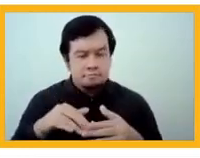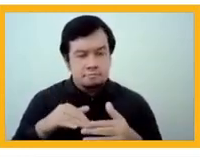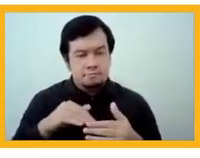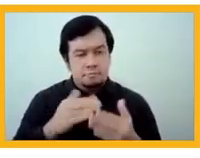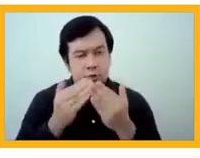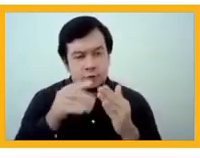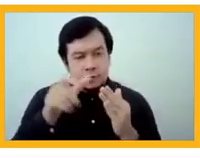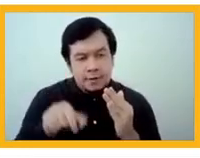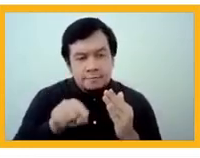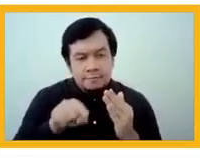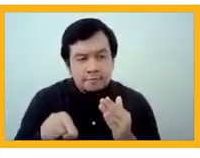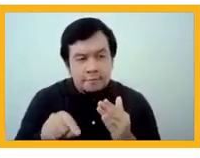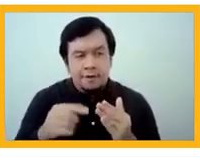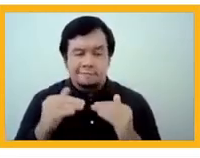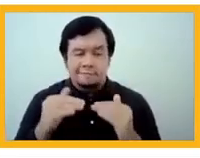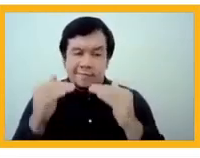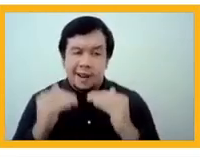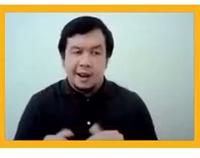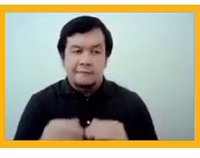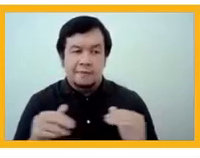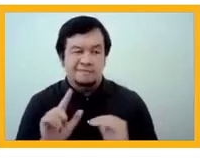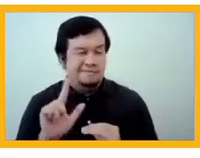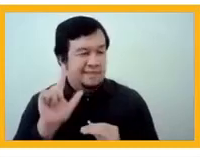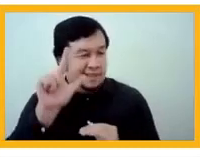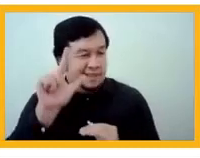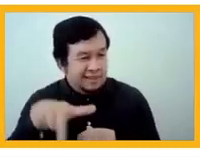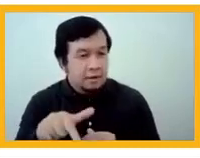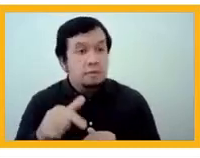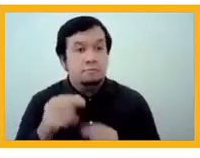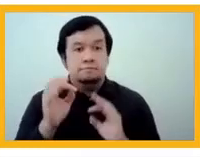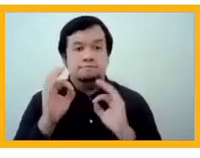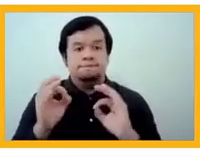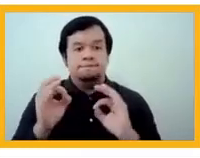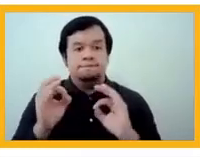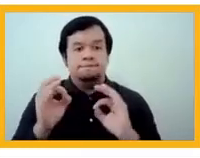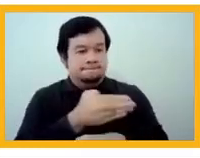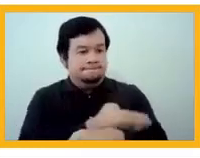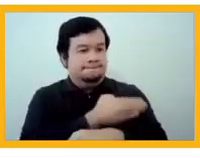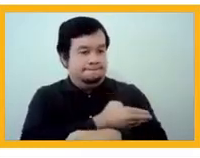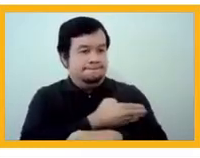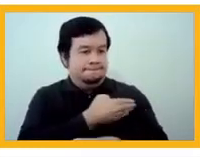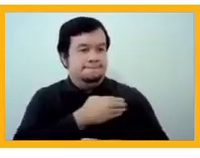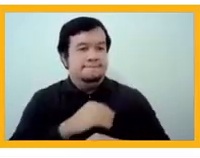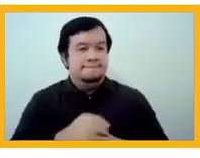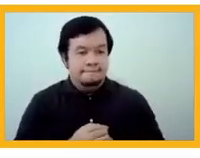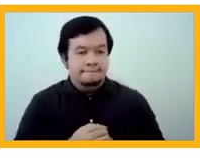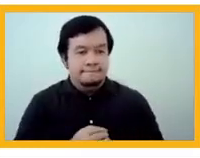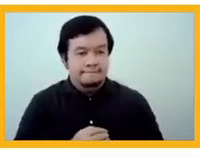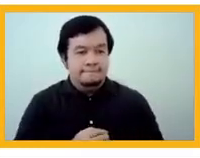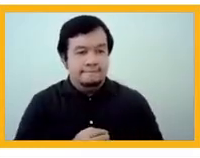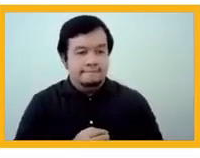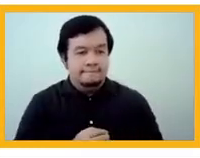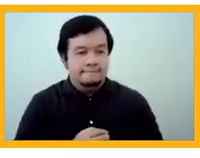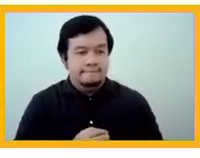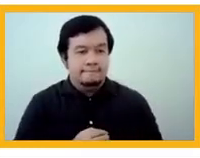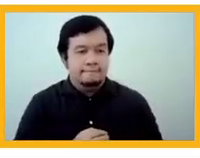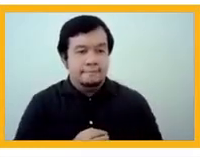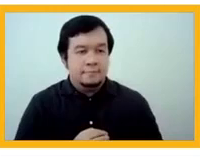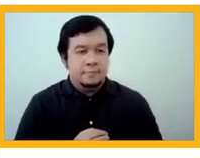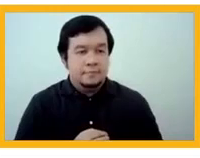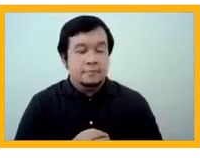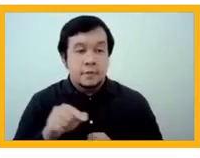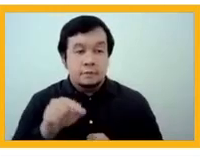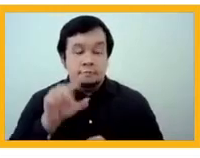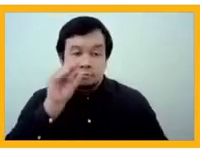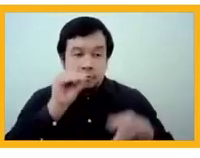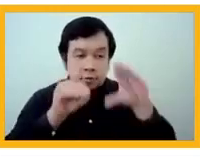full grade level in about 3 to 4 months of exposure. Okay. So, and so that's kind of why I'm so excited about the potential of